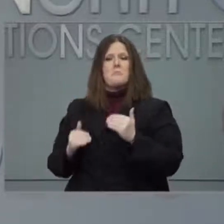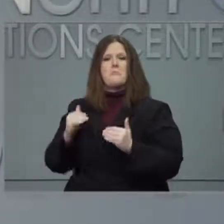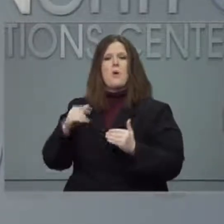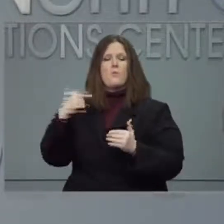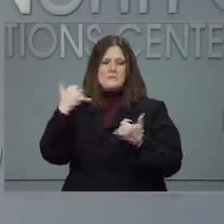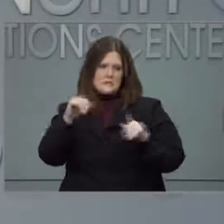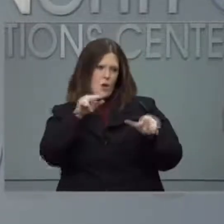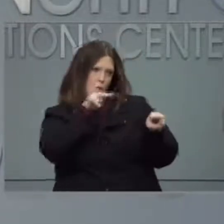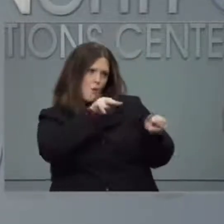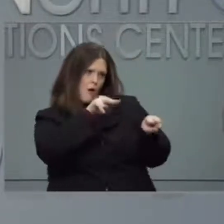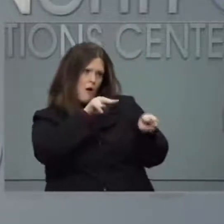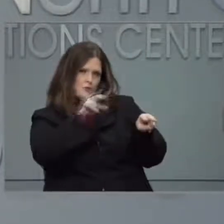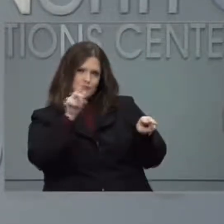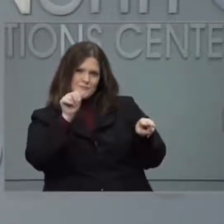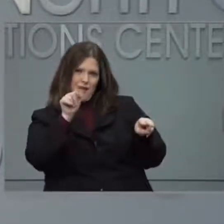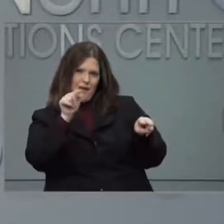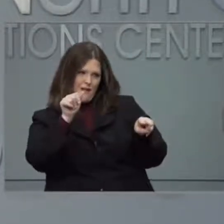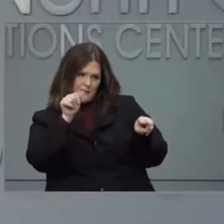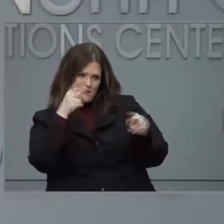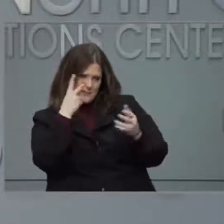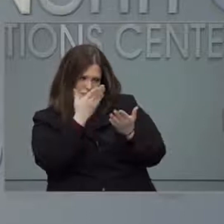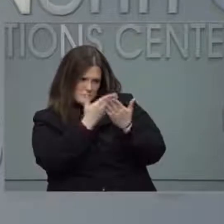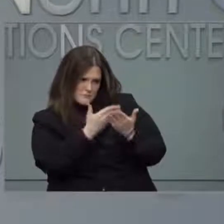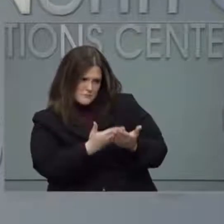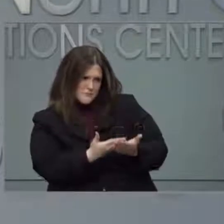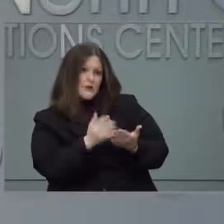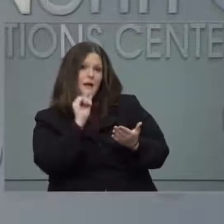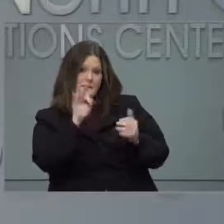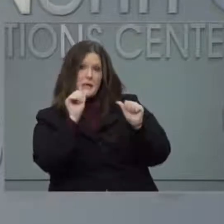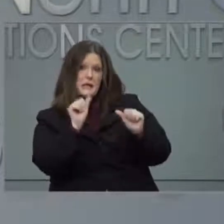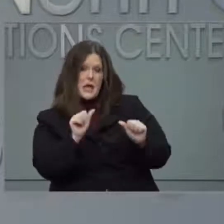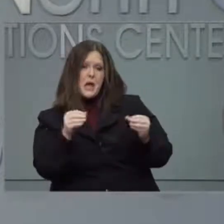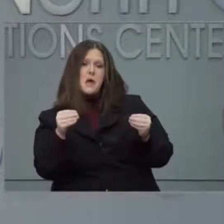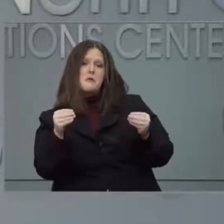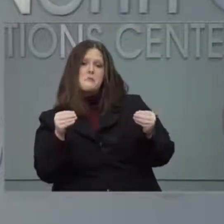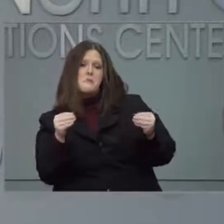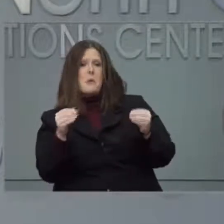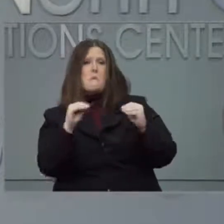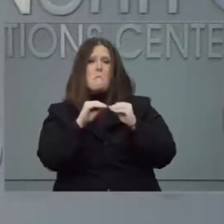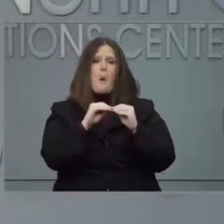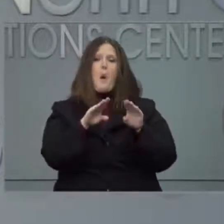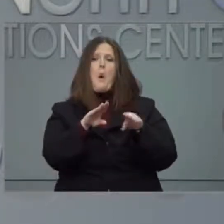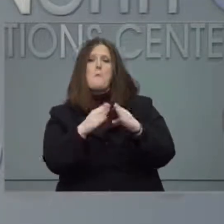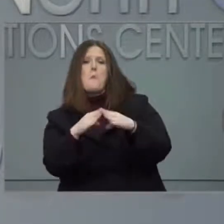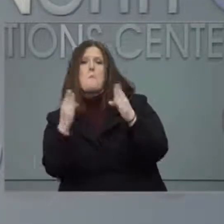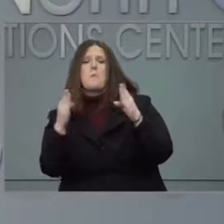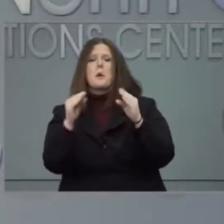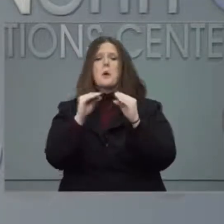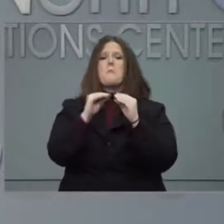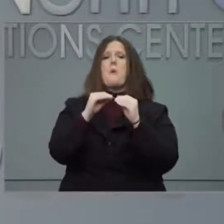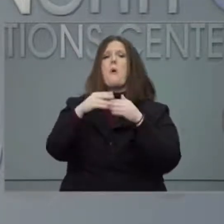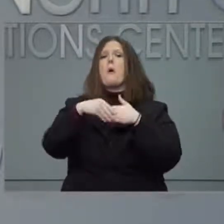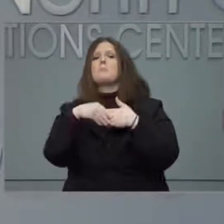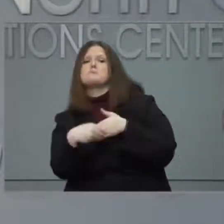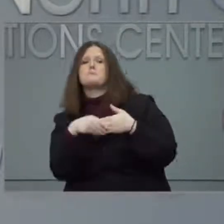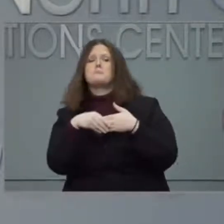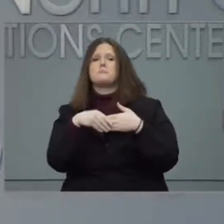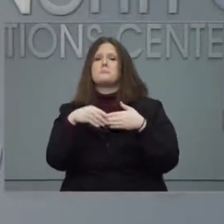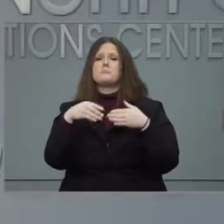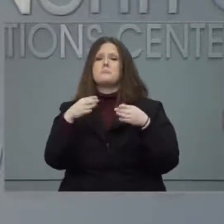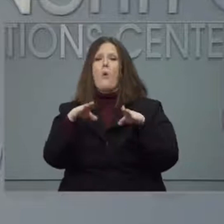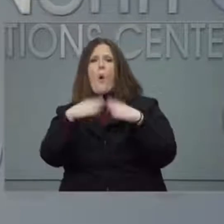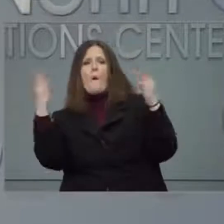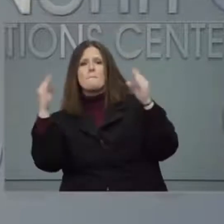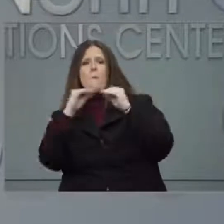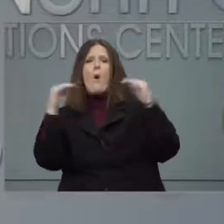more in the future, we hope that that will happen as more people get vaccinated and we continue following the rules. But we're